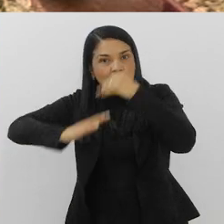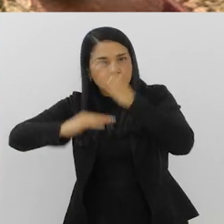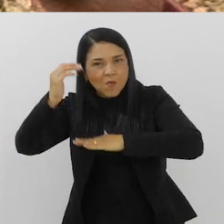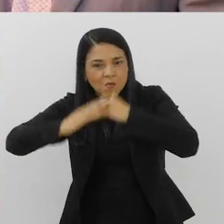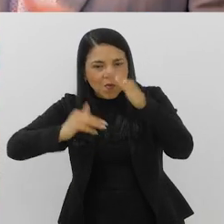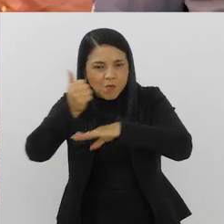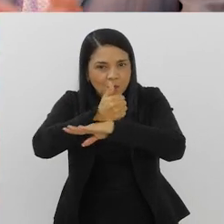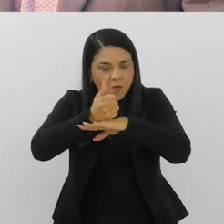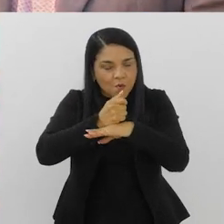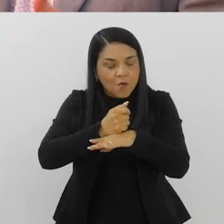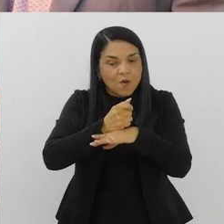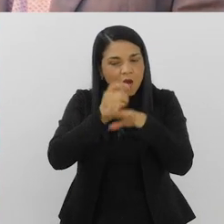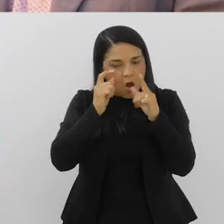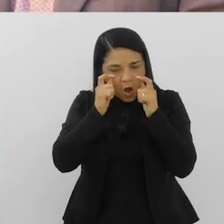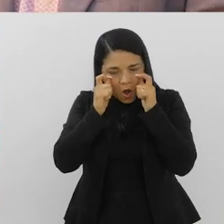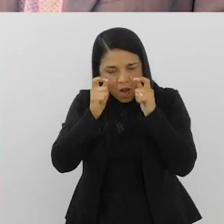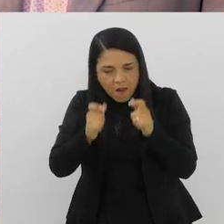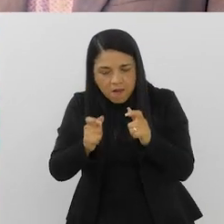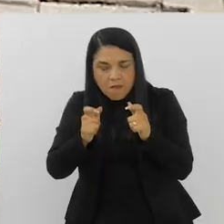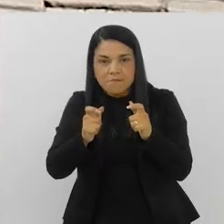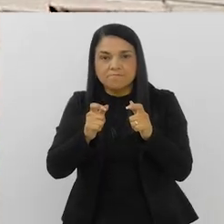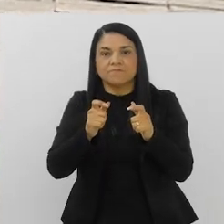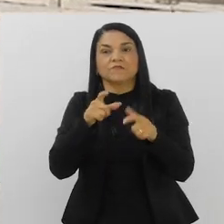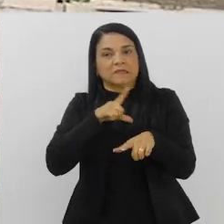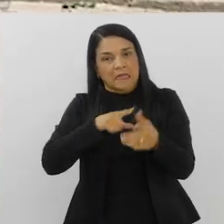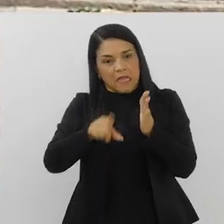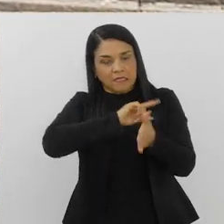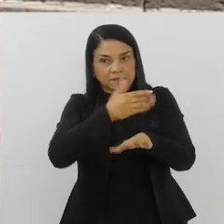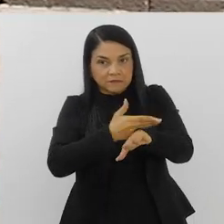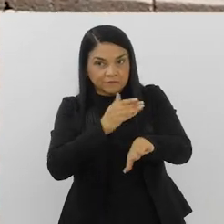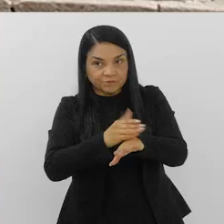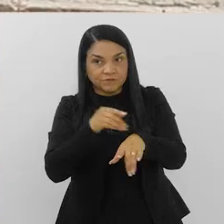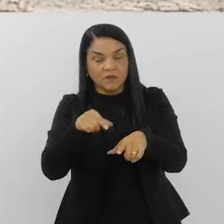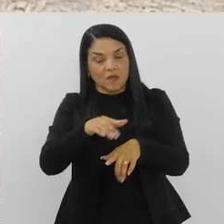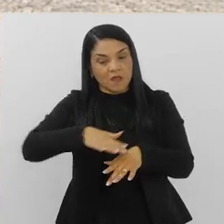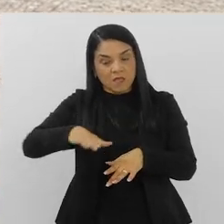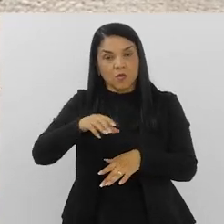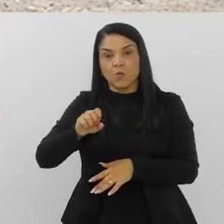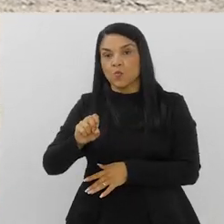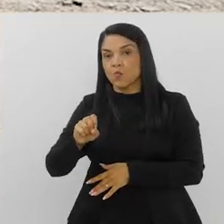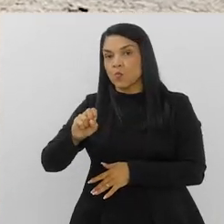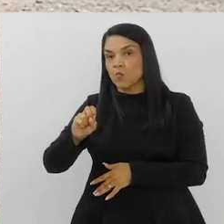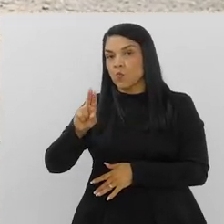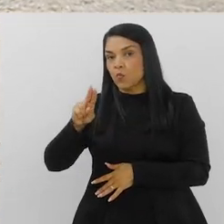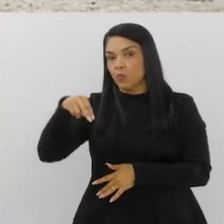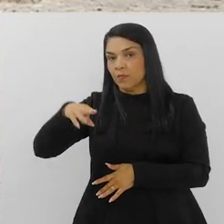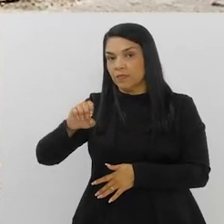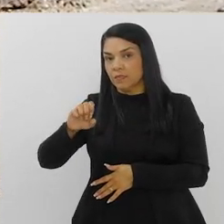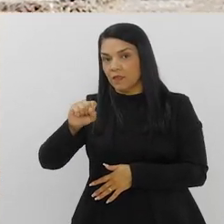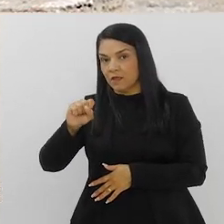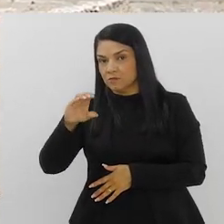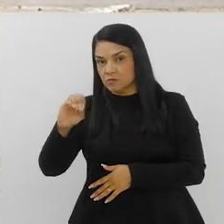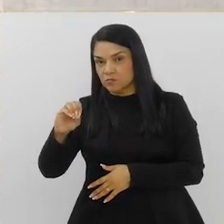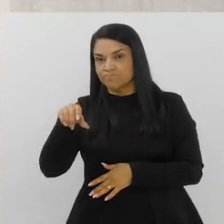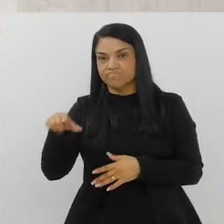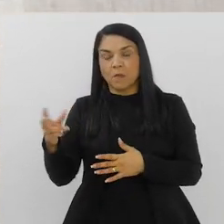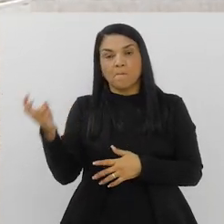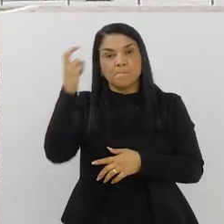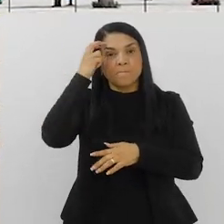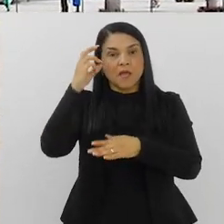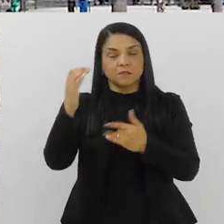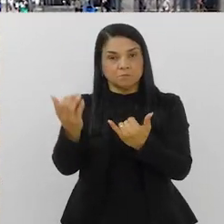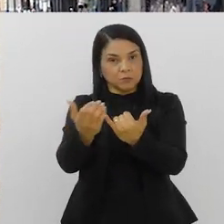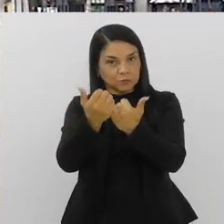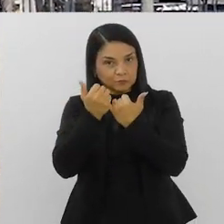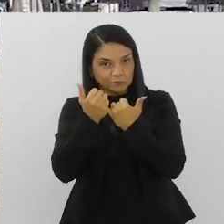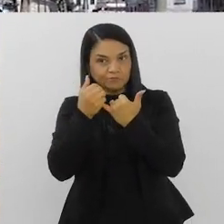look. So, it was done a training. The city was declared by the Unesco Patrimony of Humanity for being the only material